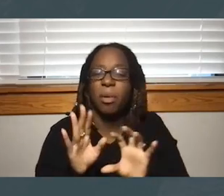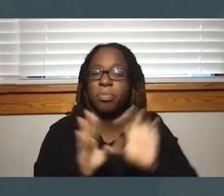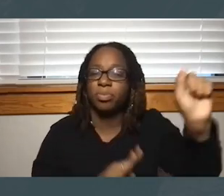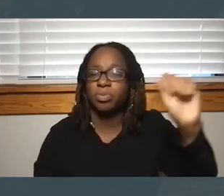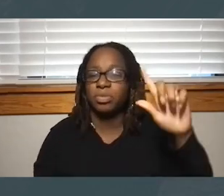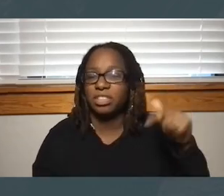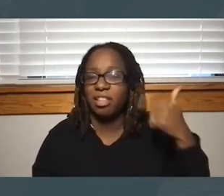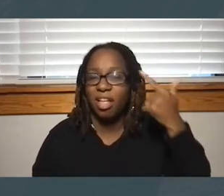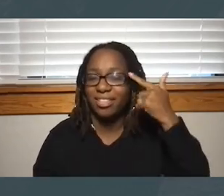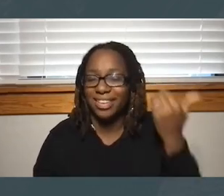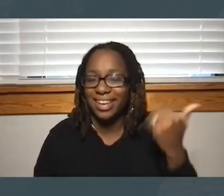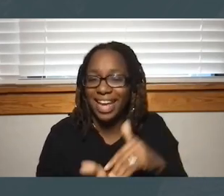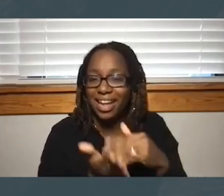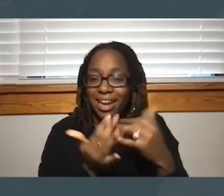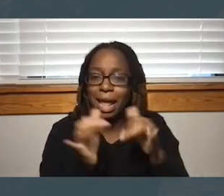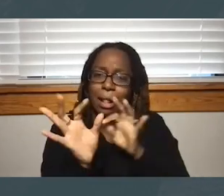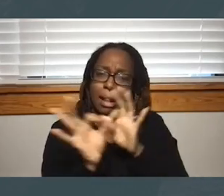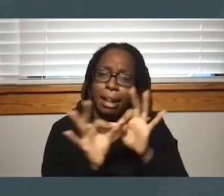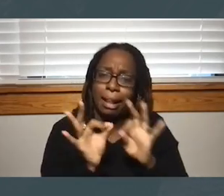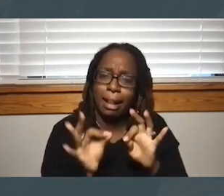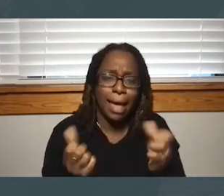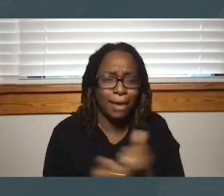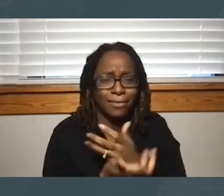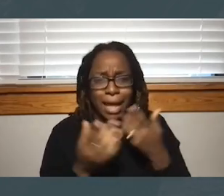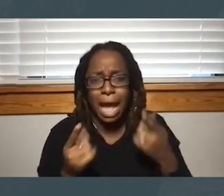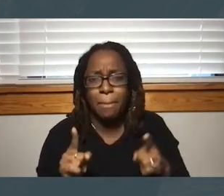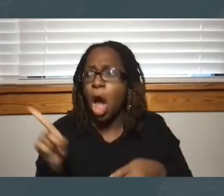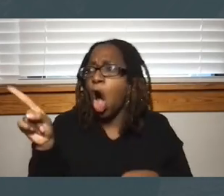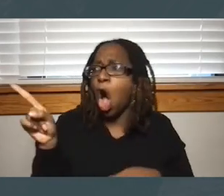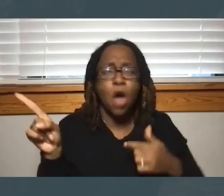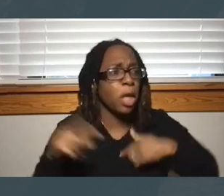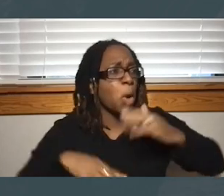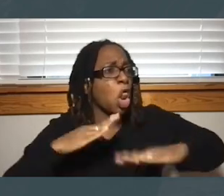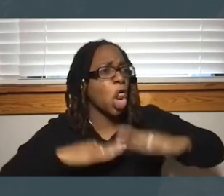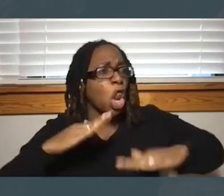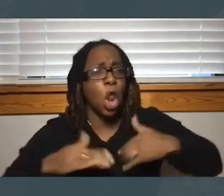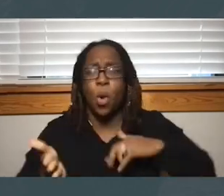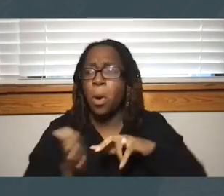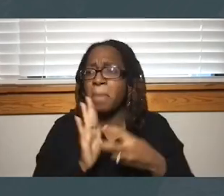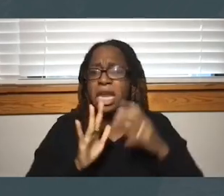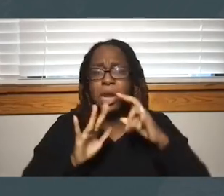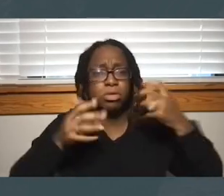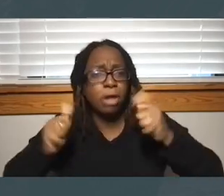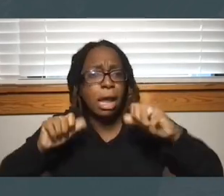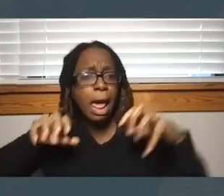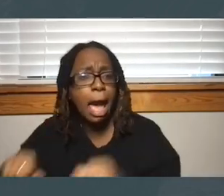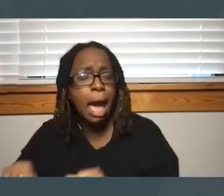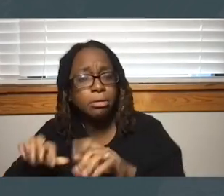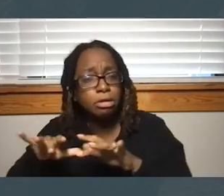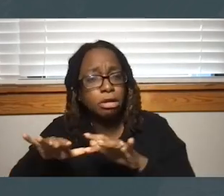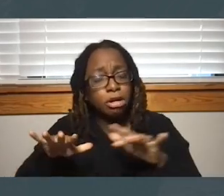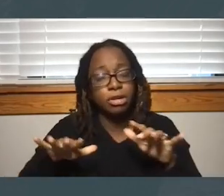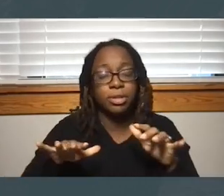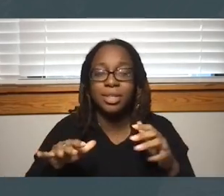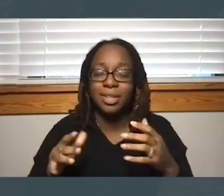you know, apocalypse. And then you've got the dude back in London, you know, in the government.